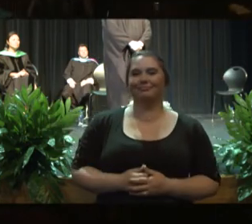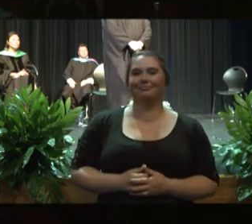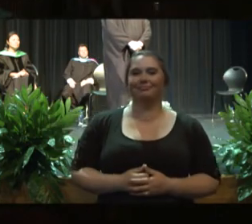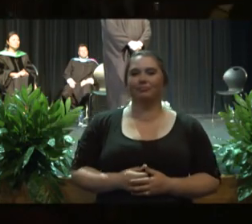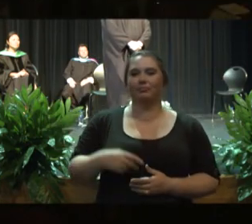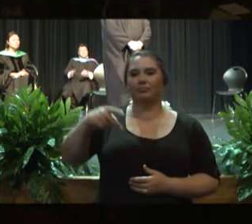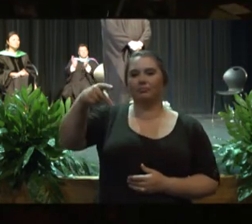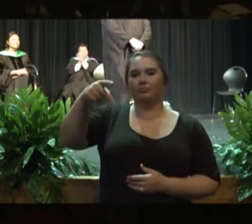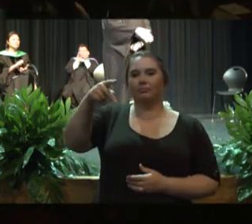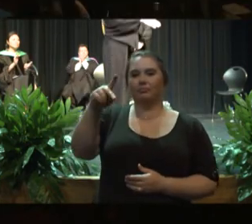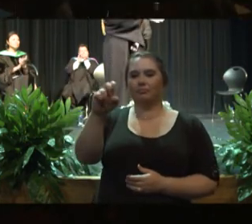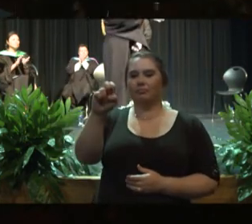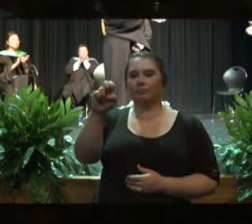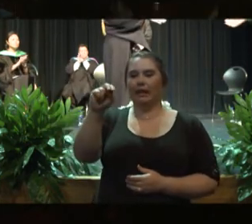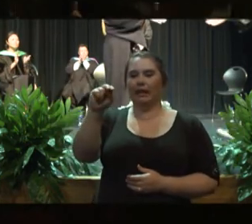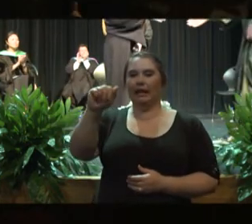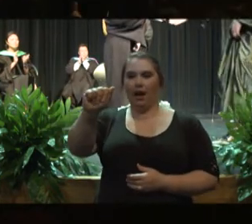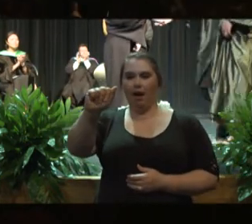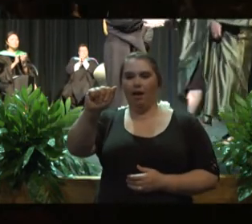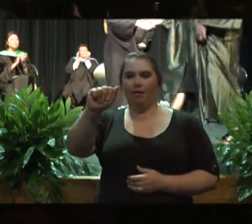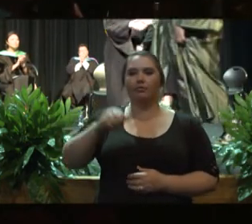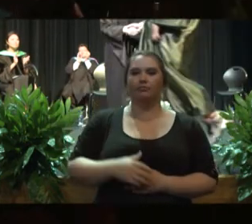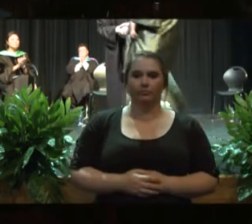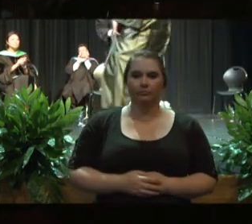Alex Christian Pena.